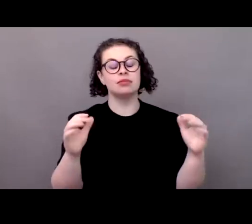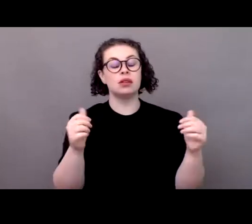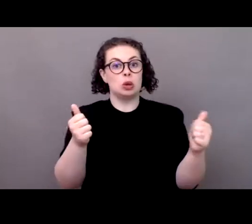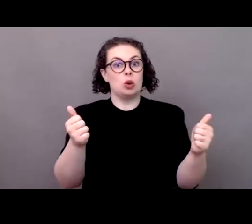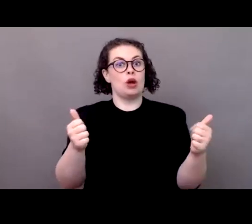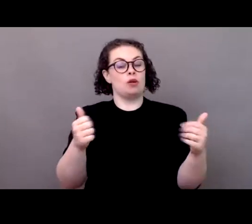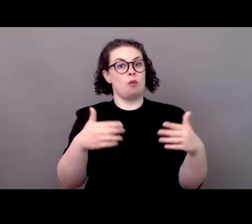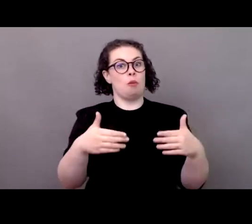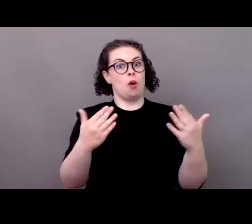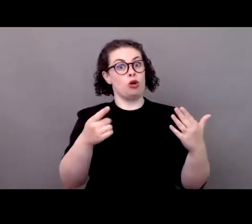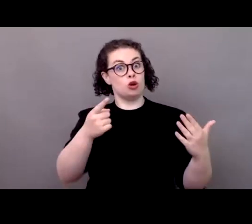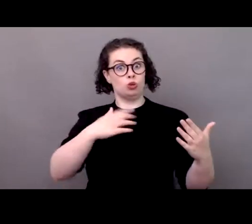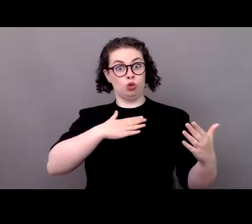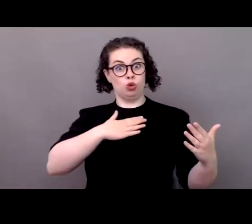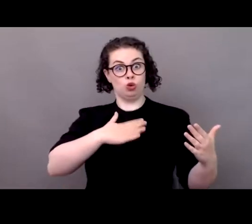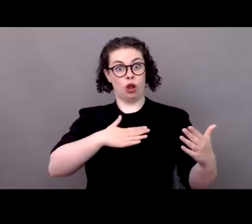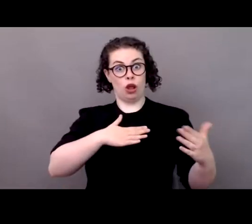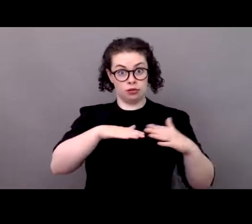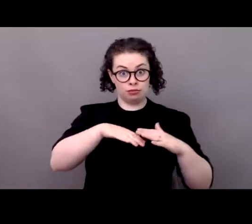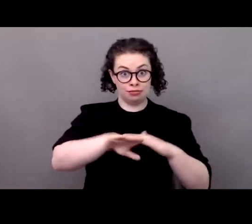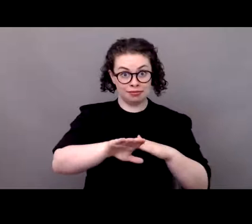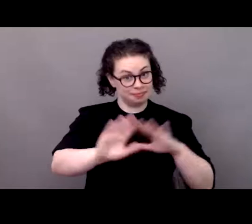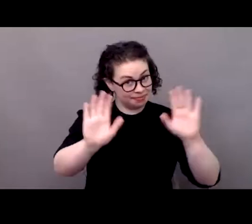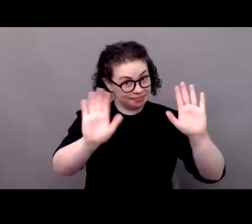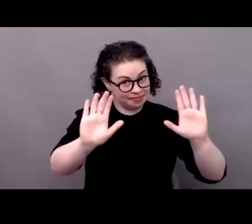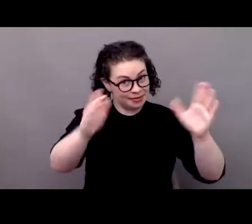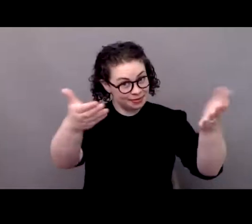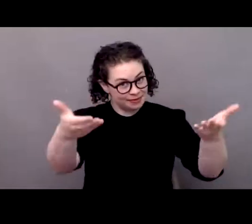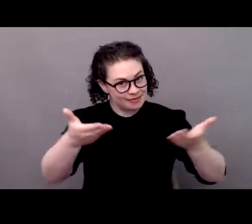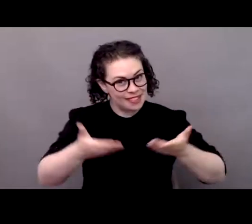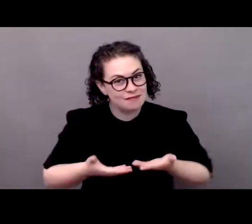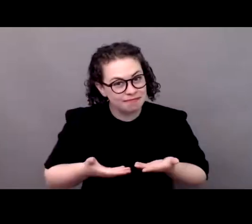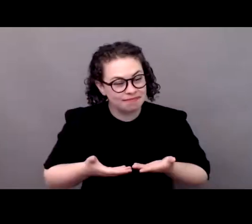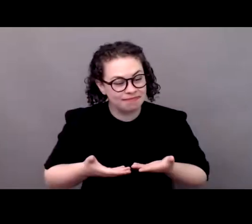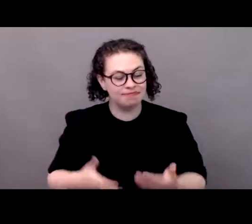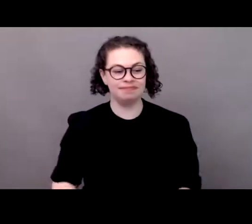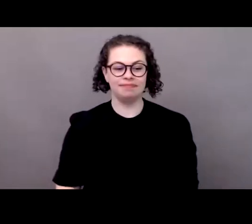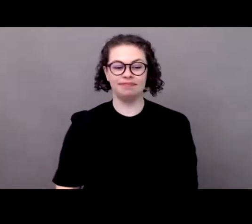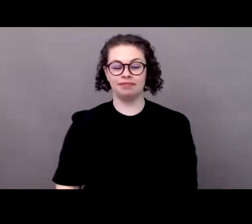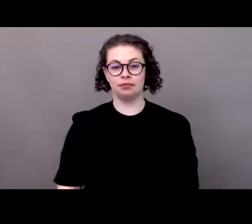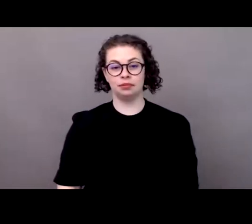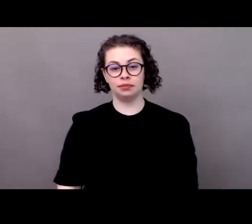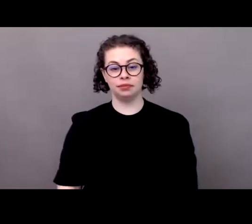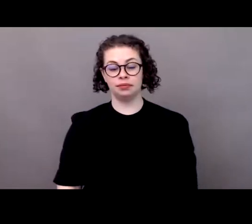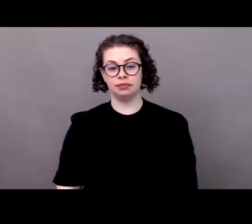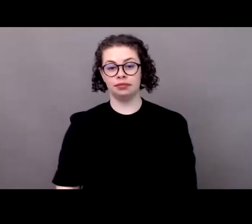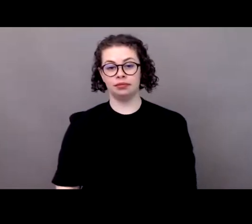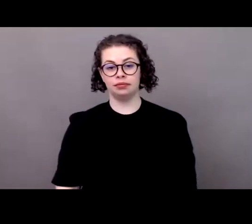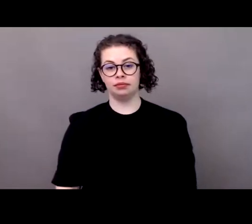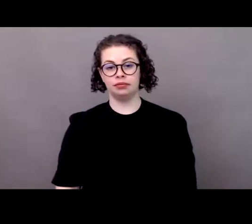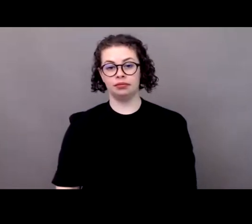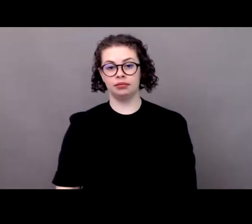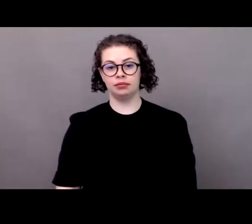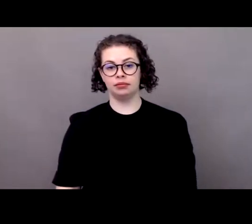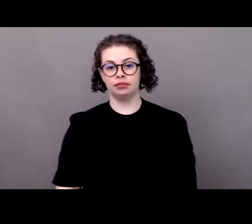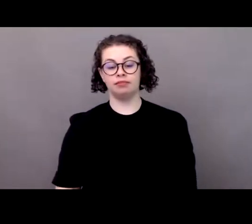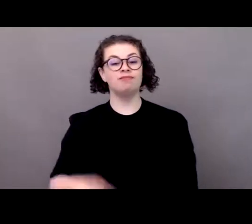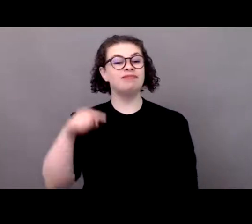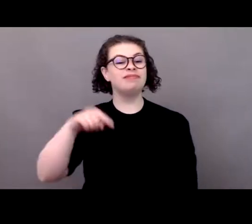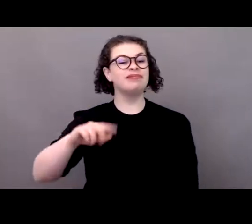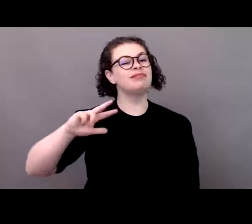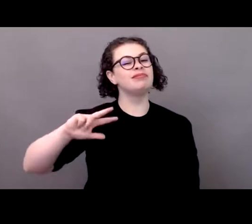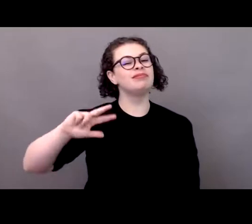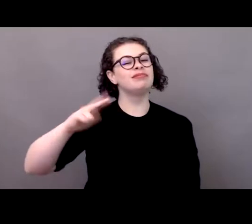us only now. Be welcome. This is the third roundtable of the second day of